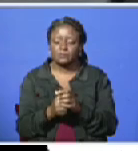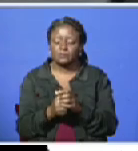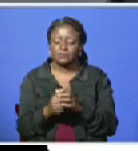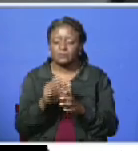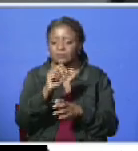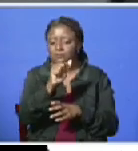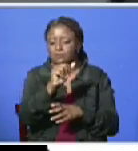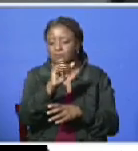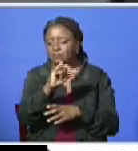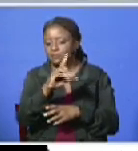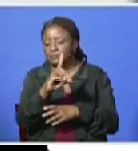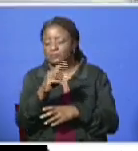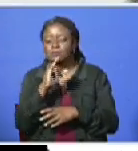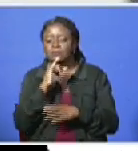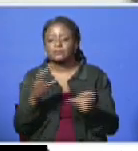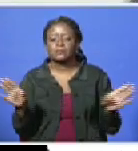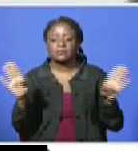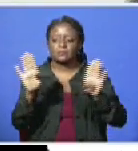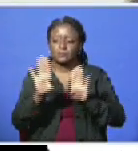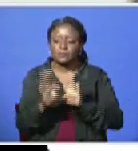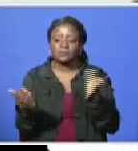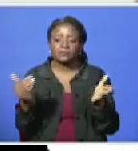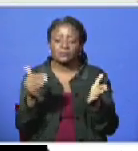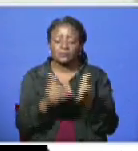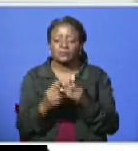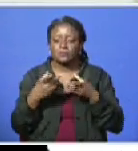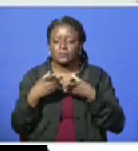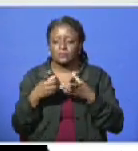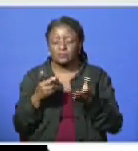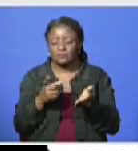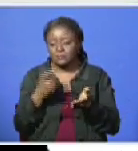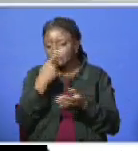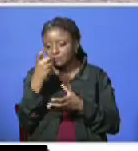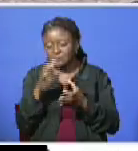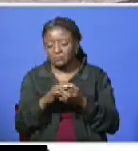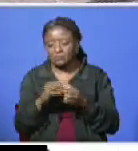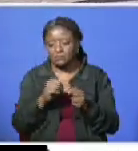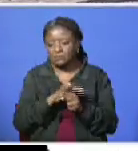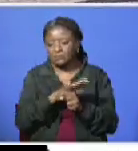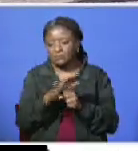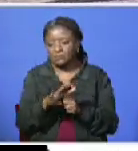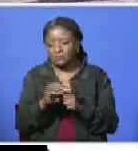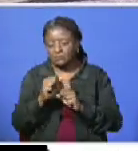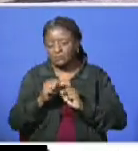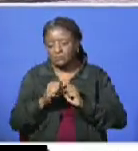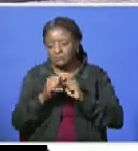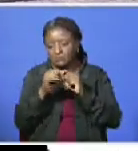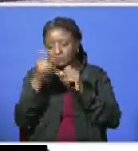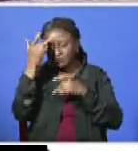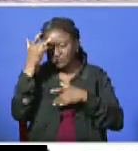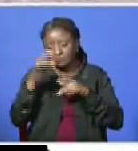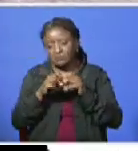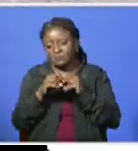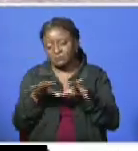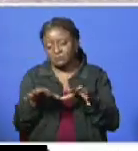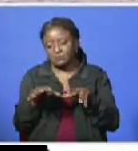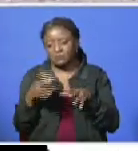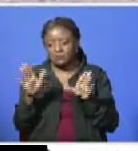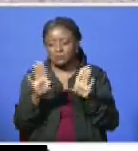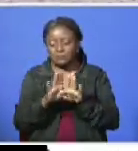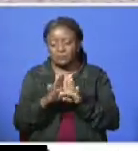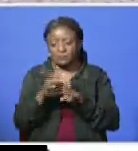Well, A.I.D. is closed again due to COVID-19 infection. The company closed for business